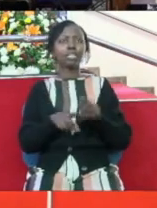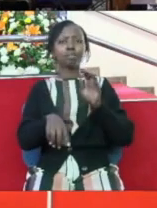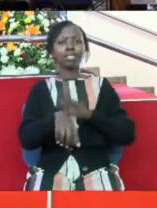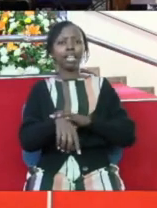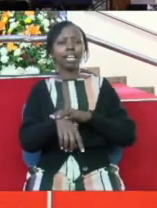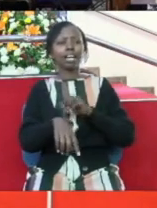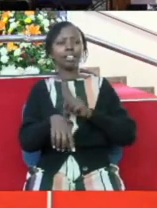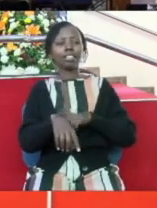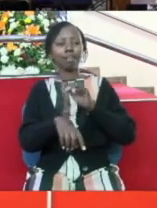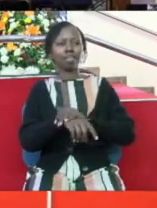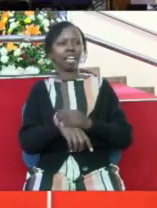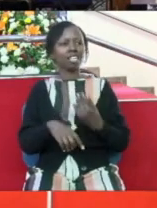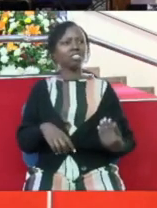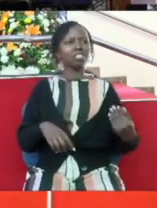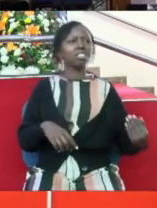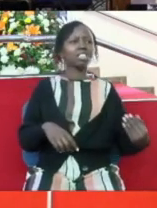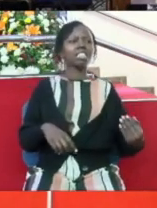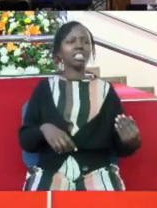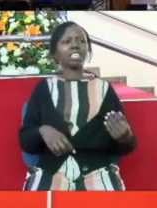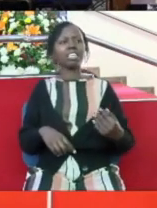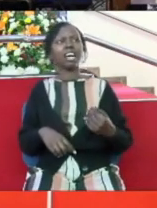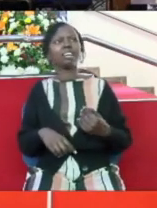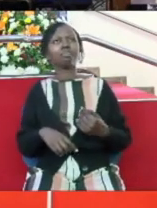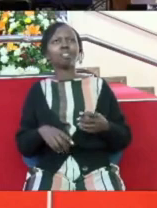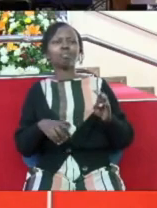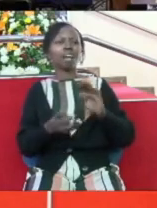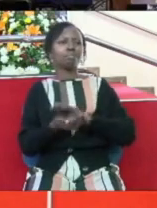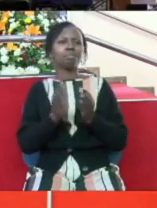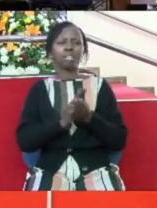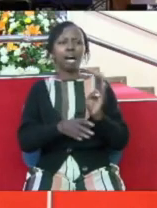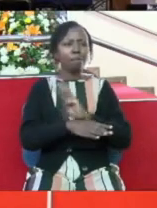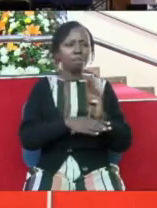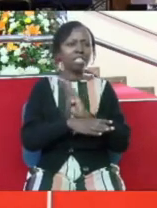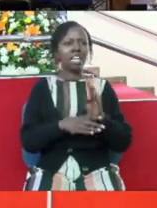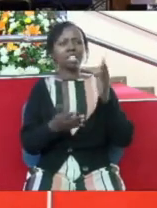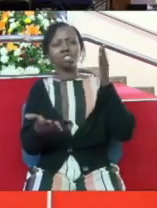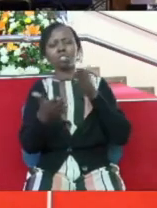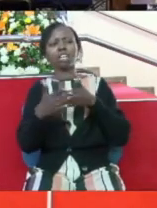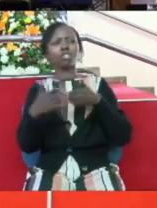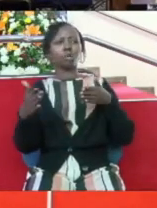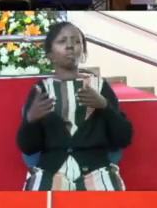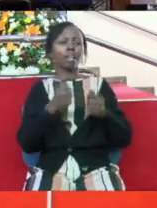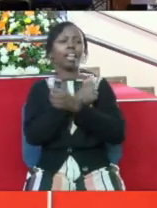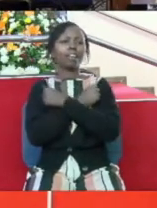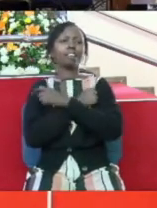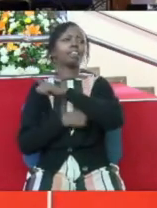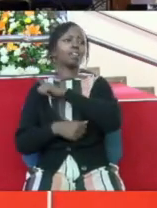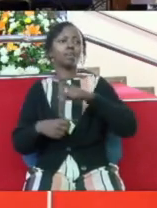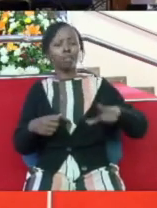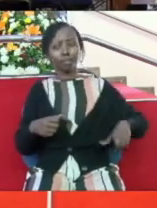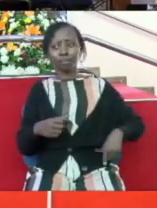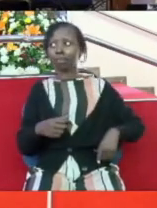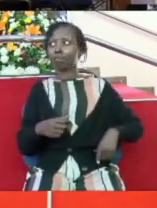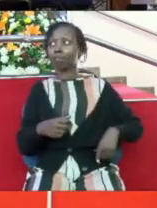start using the children as our excuse of not loving the Lord the way we loved him. Tunapopata watoto na watumia kama vijisababu vya kutopenda Mungu